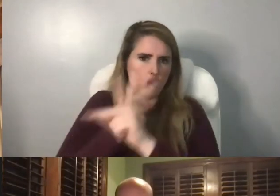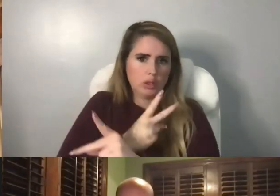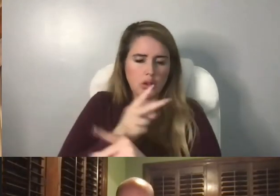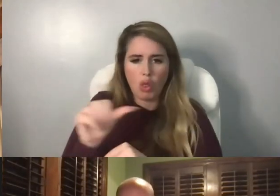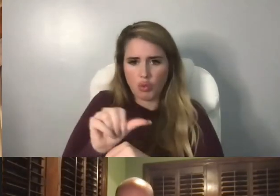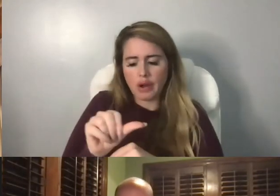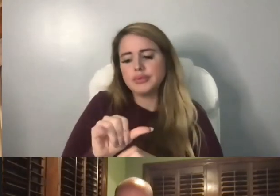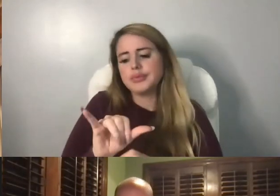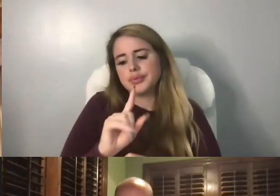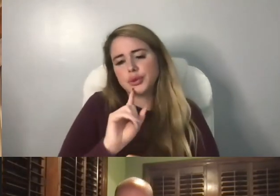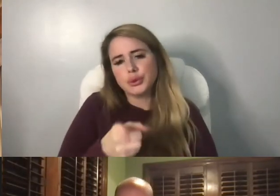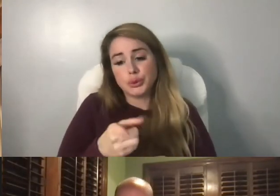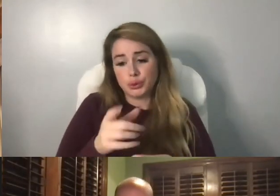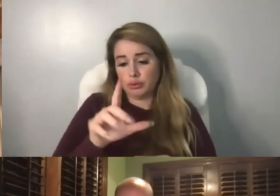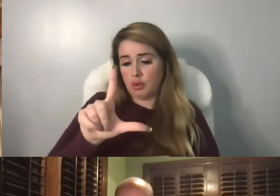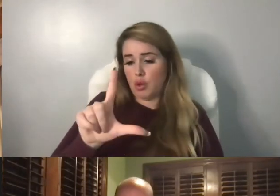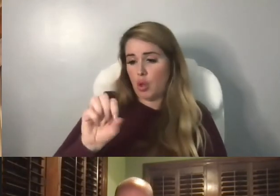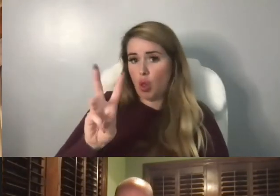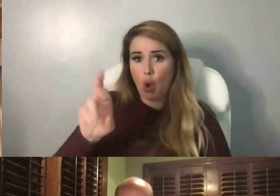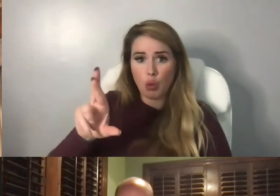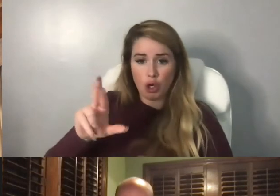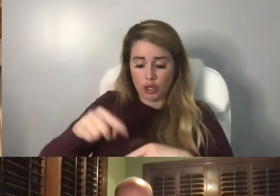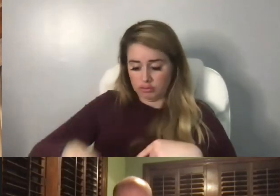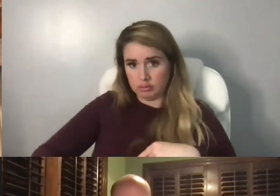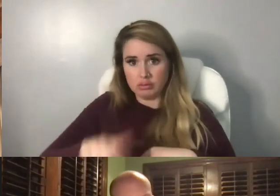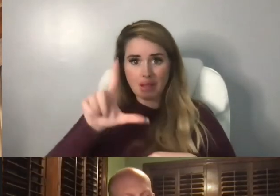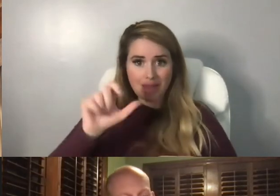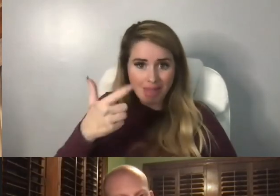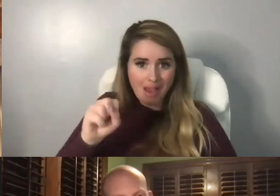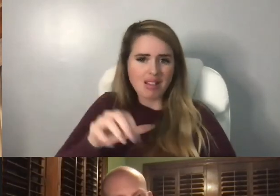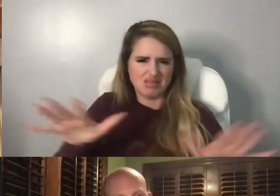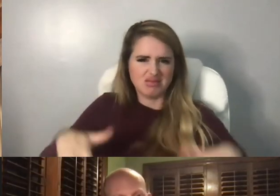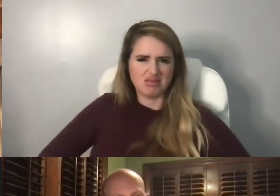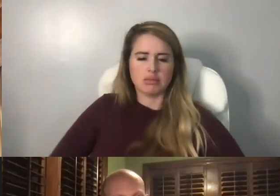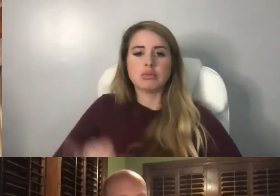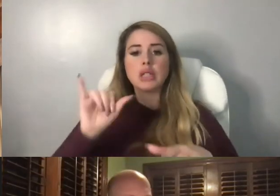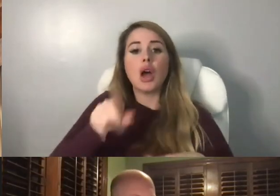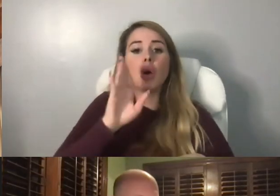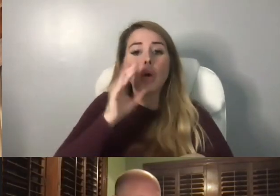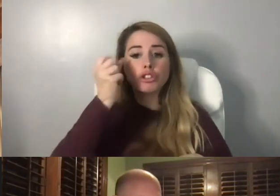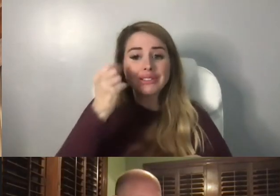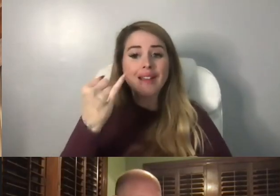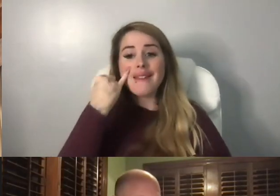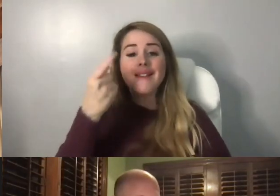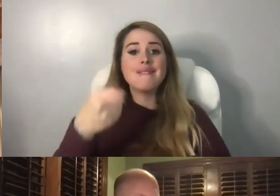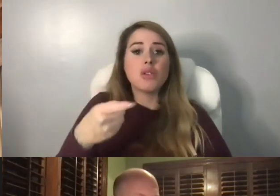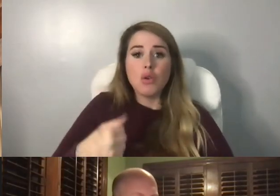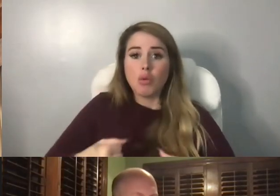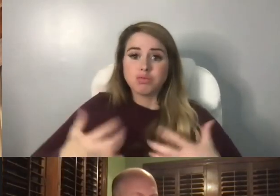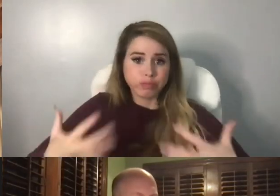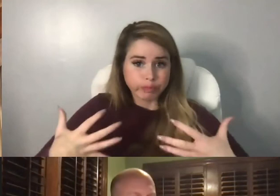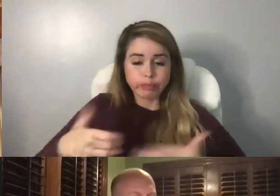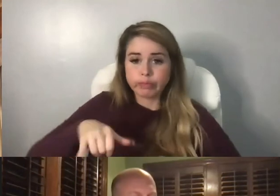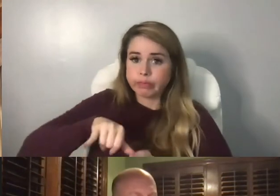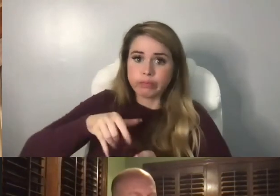Well, certainly in the lower extremities, you can understand how the more load you're putting on your joints, the more likely